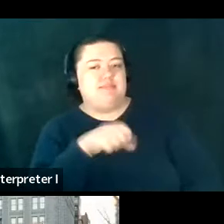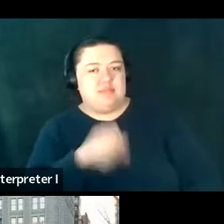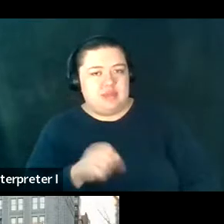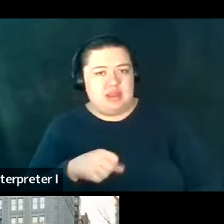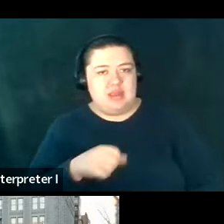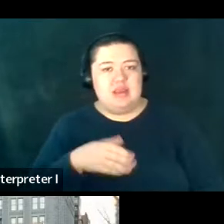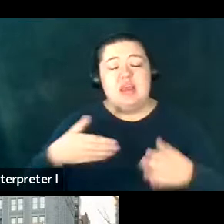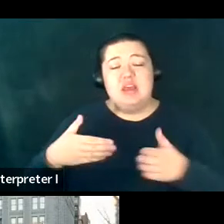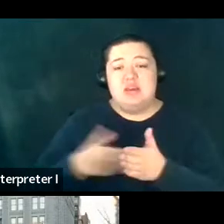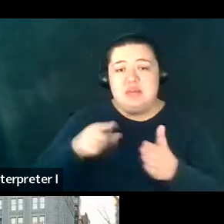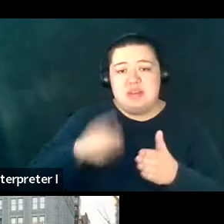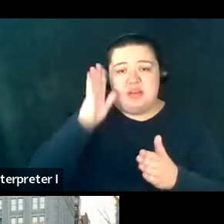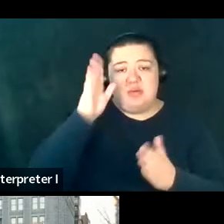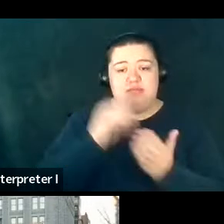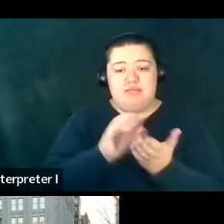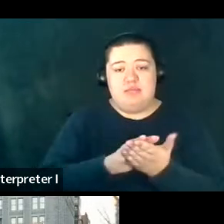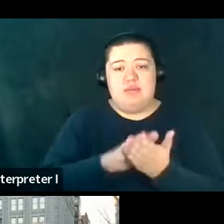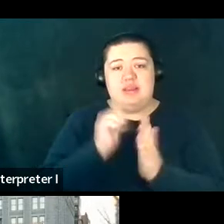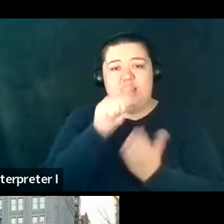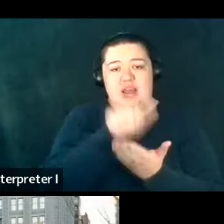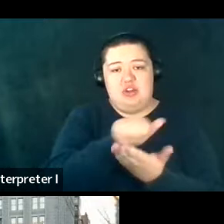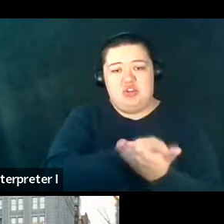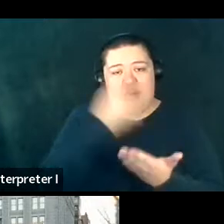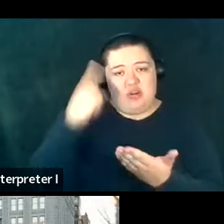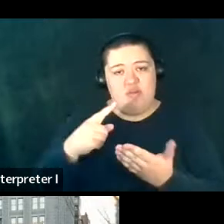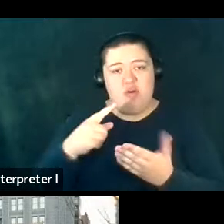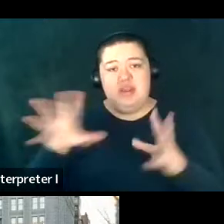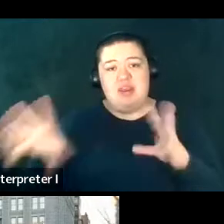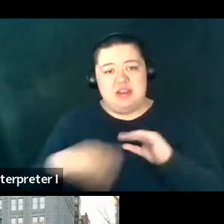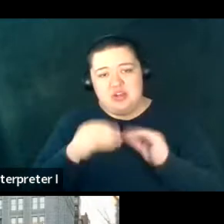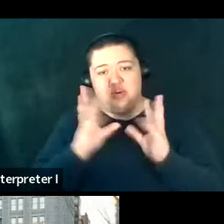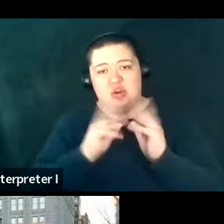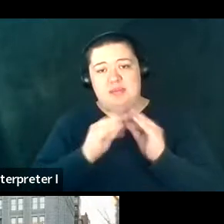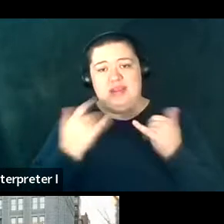measure will be placed on the agenda for the additional legislative meeting today.